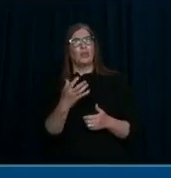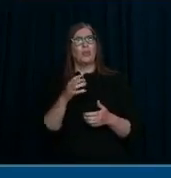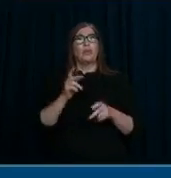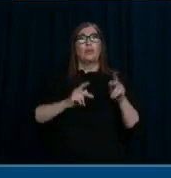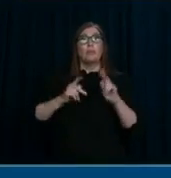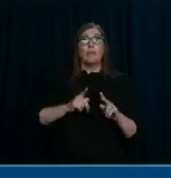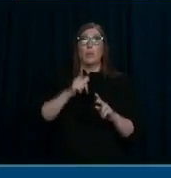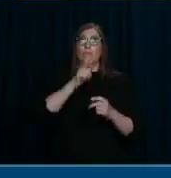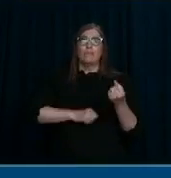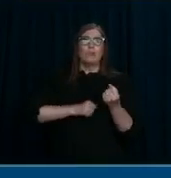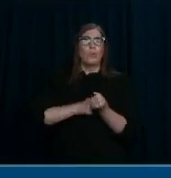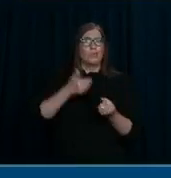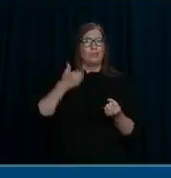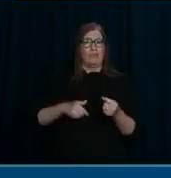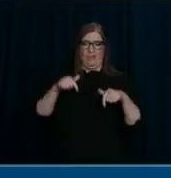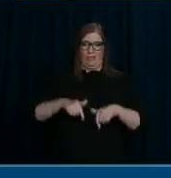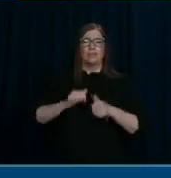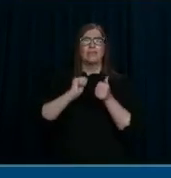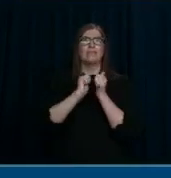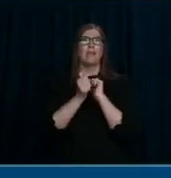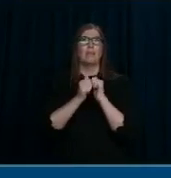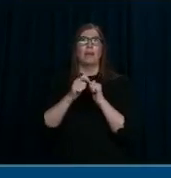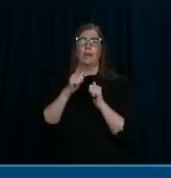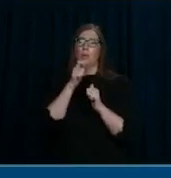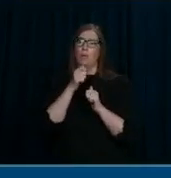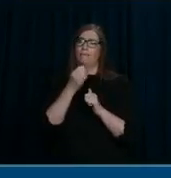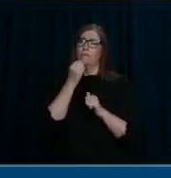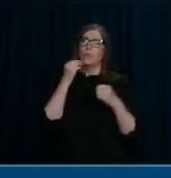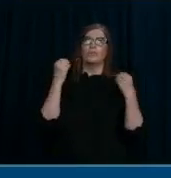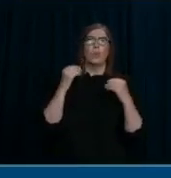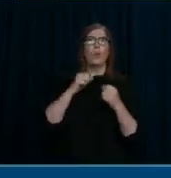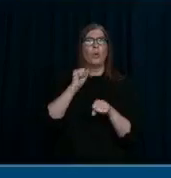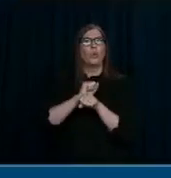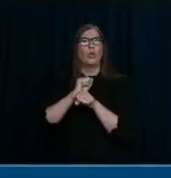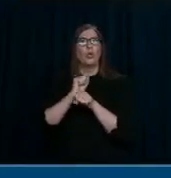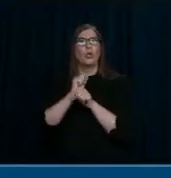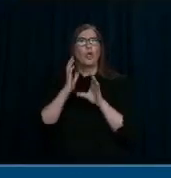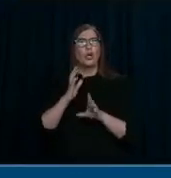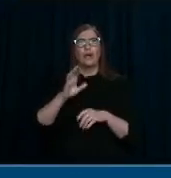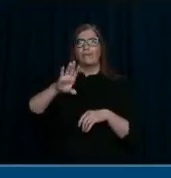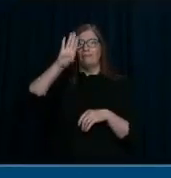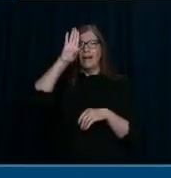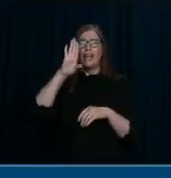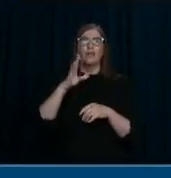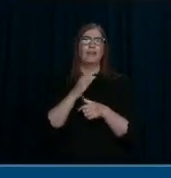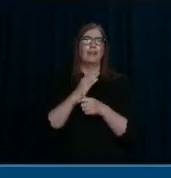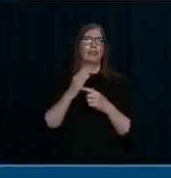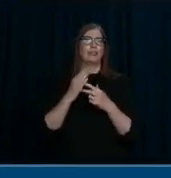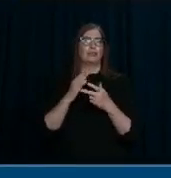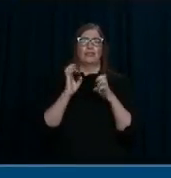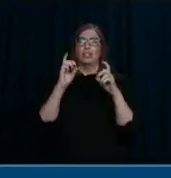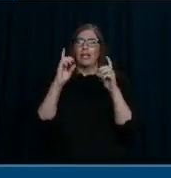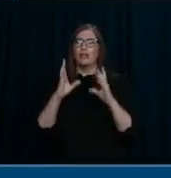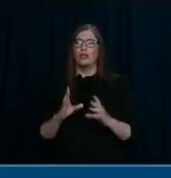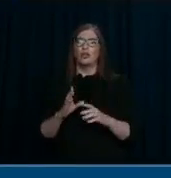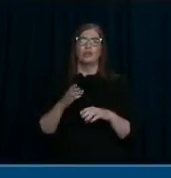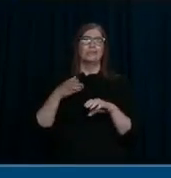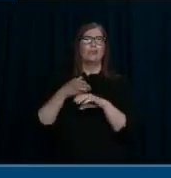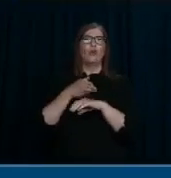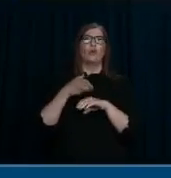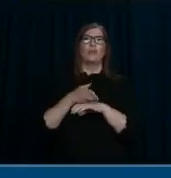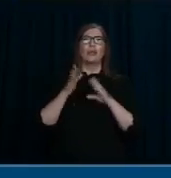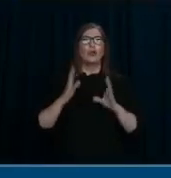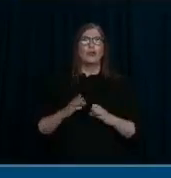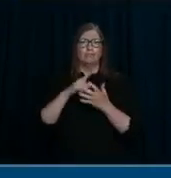folks who have endorsed me in this campaign, who are grocery store workers, firefighters, educators, carpenters, these